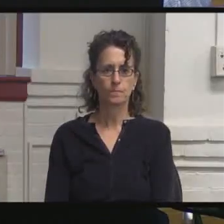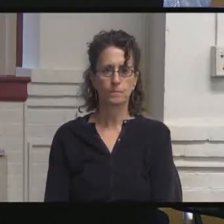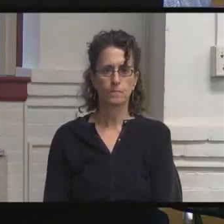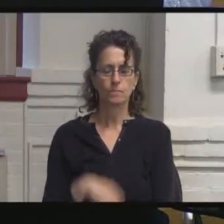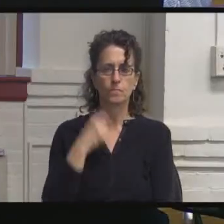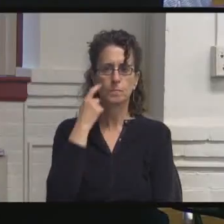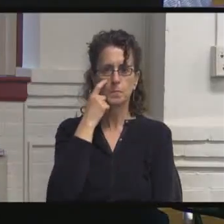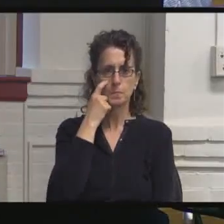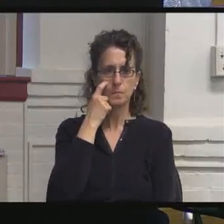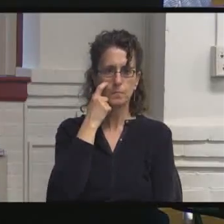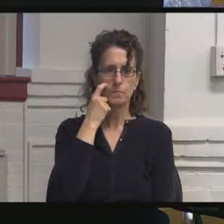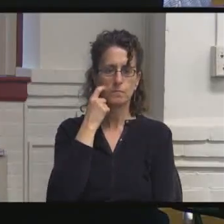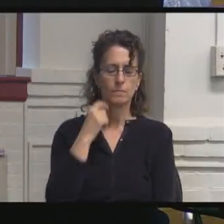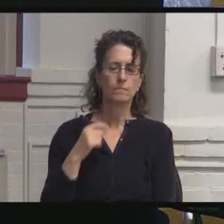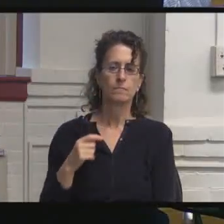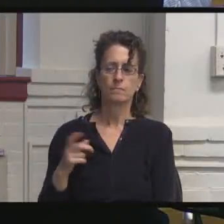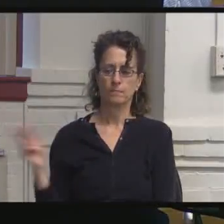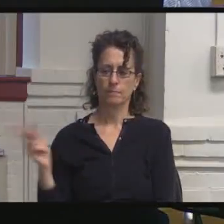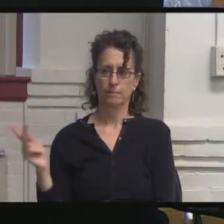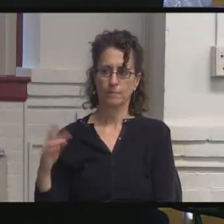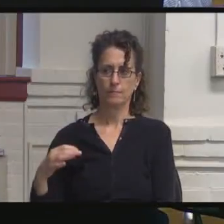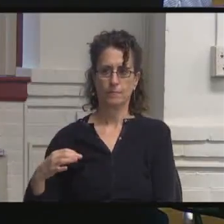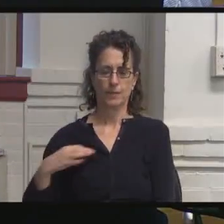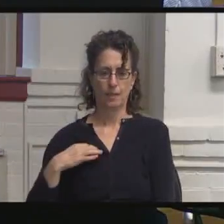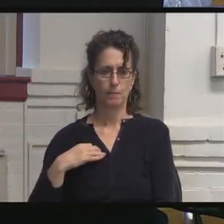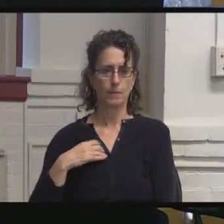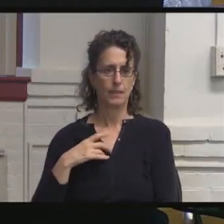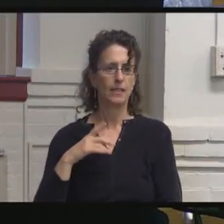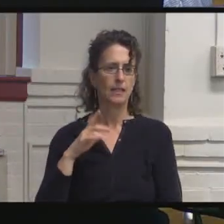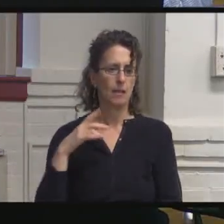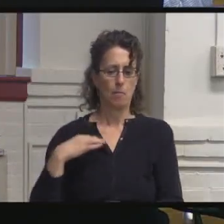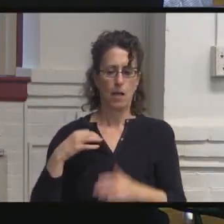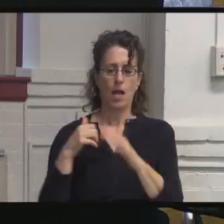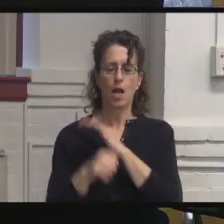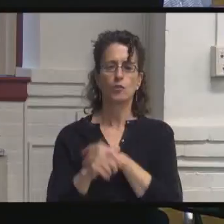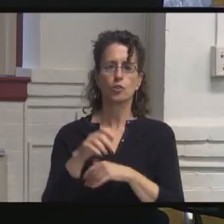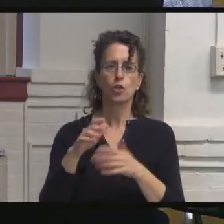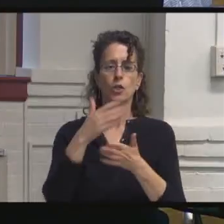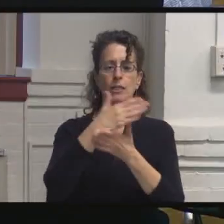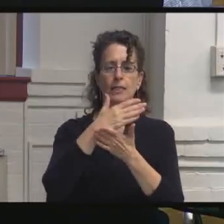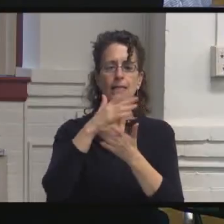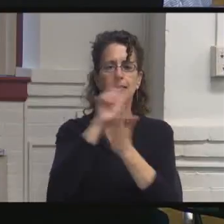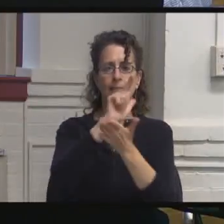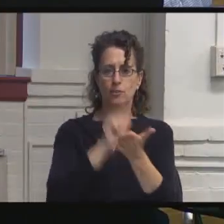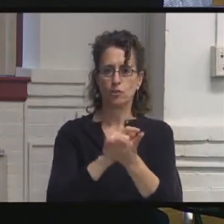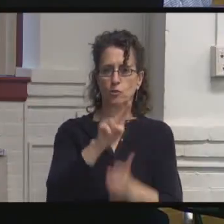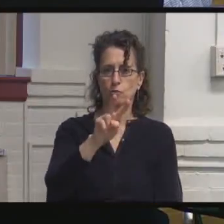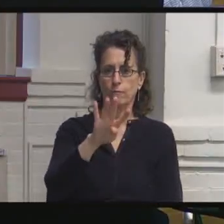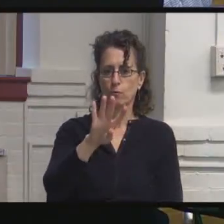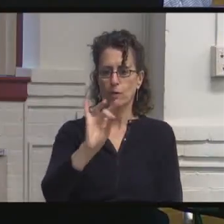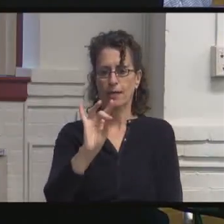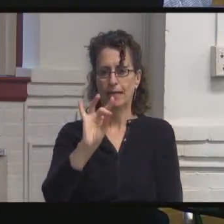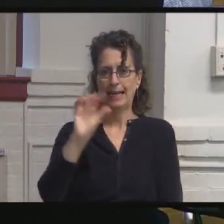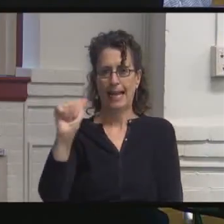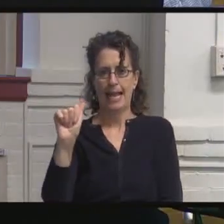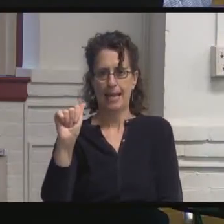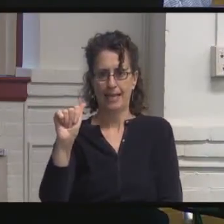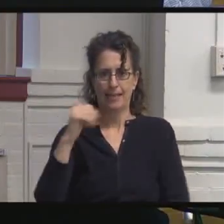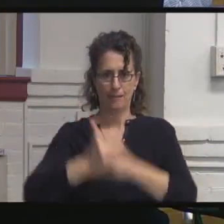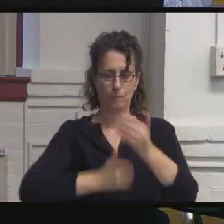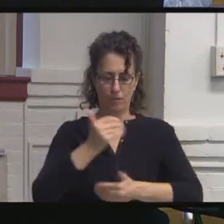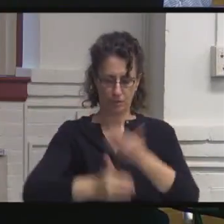the applicants are using the so-called Section 248A process, which is a permitting process that